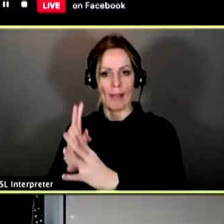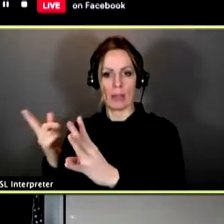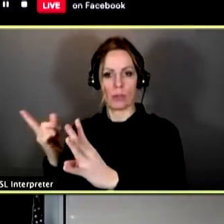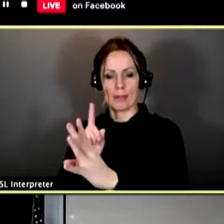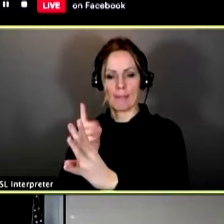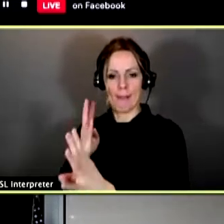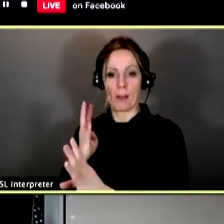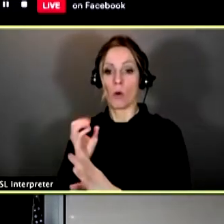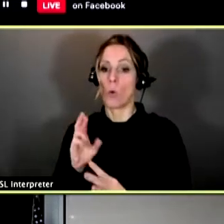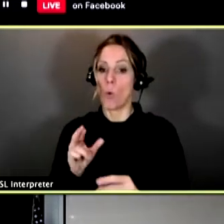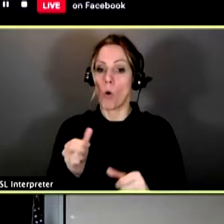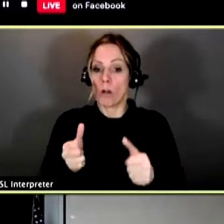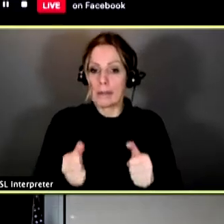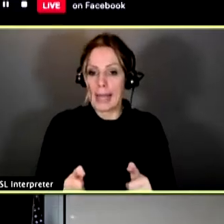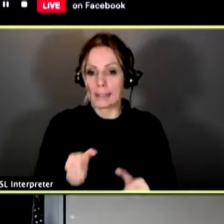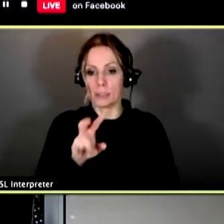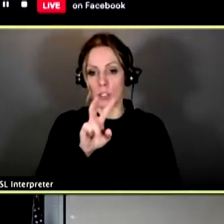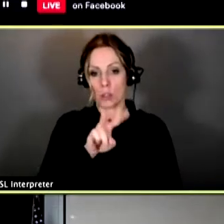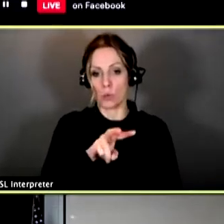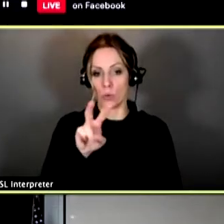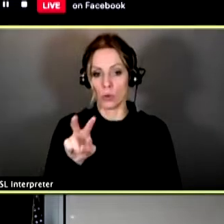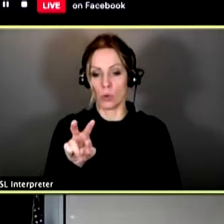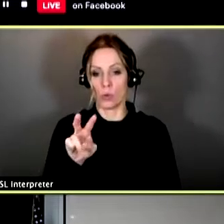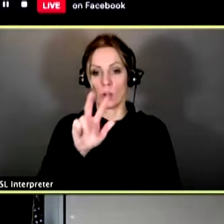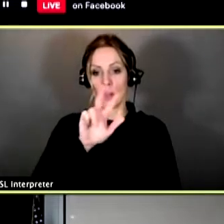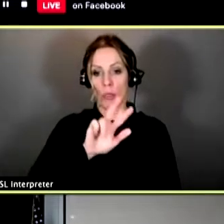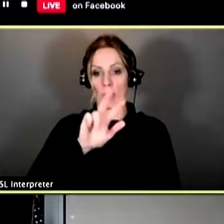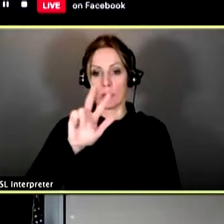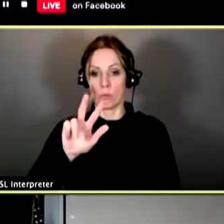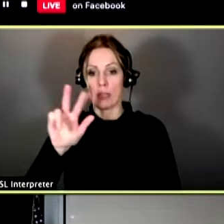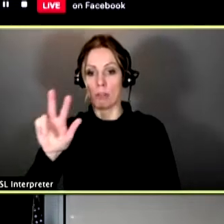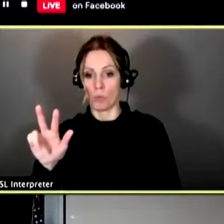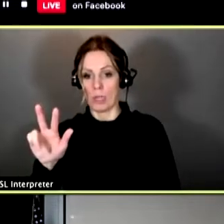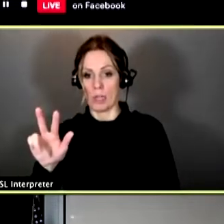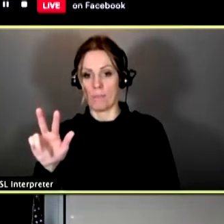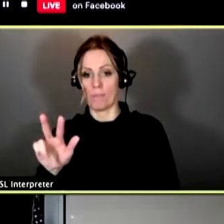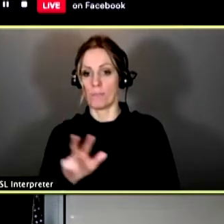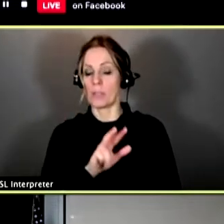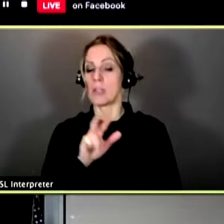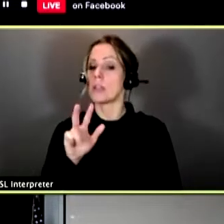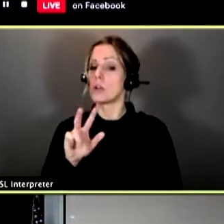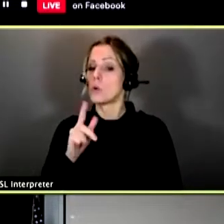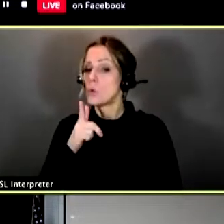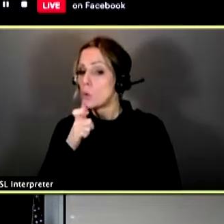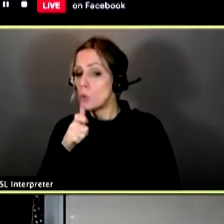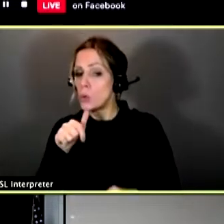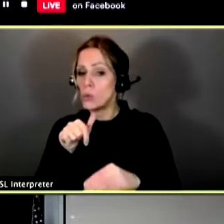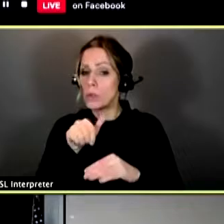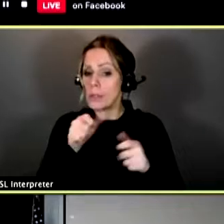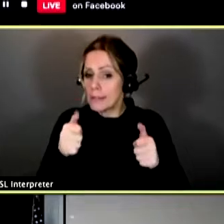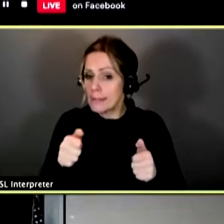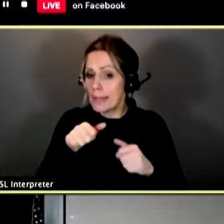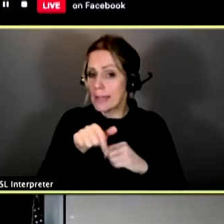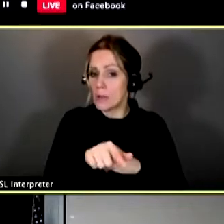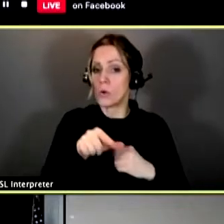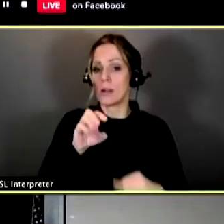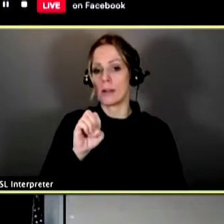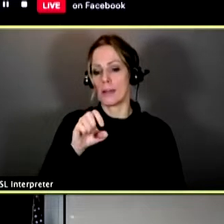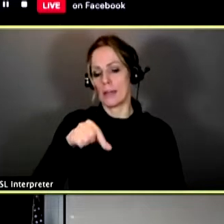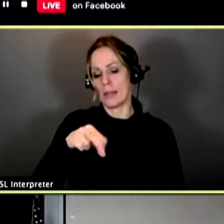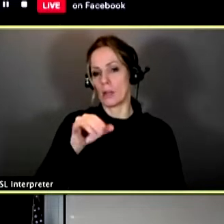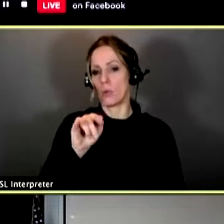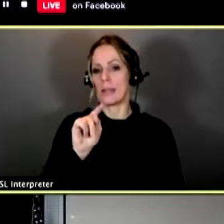to 22333. If you haven't texted yet tonight, use EQUITYSLC as your first message, hit send, and then you'll be able to